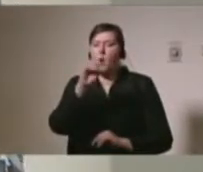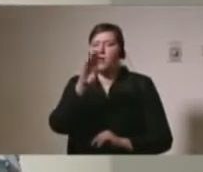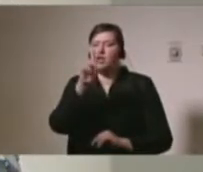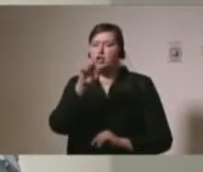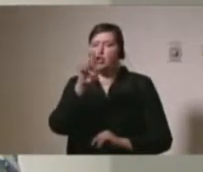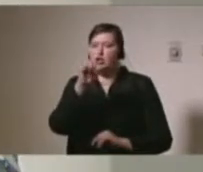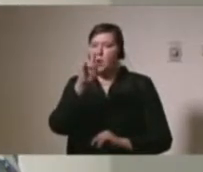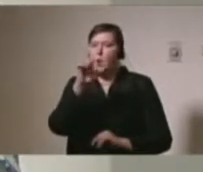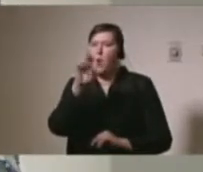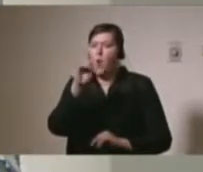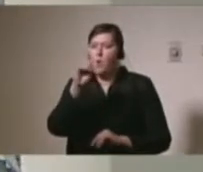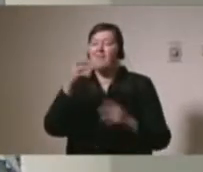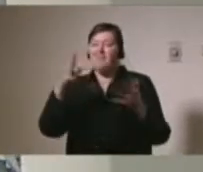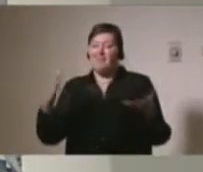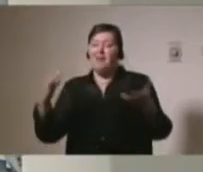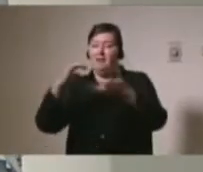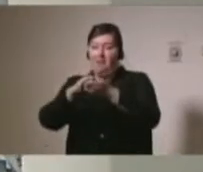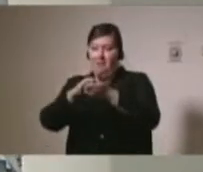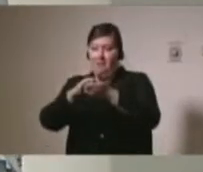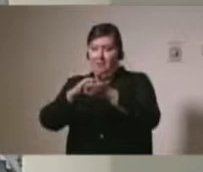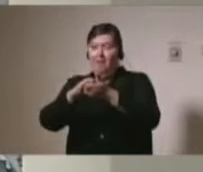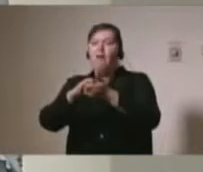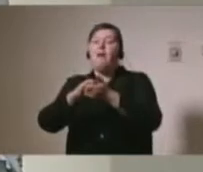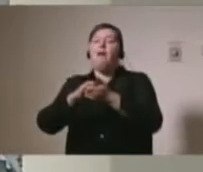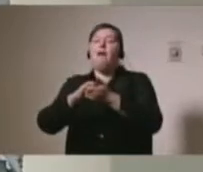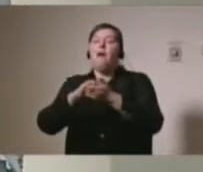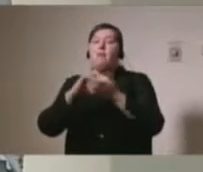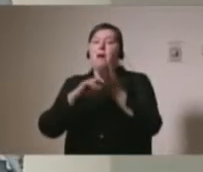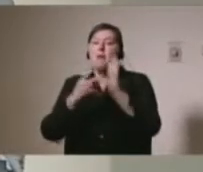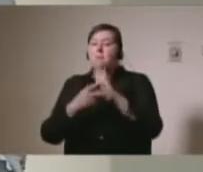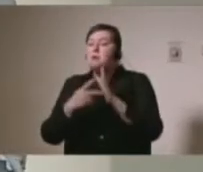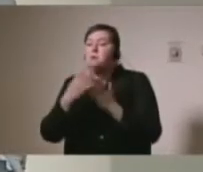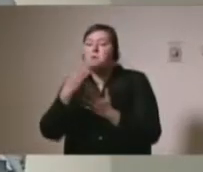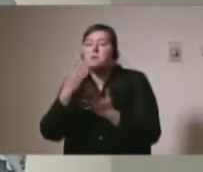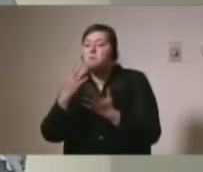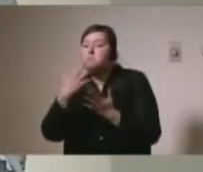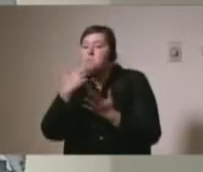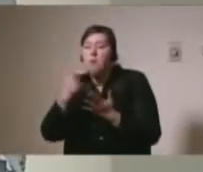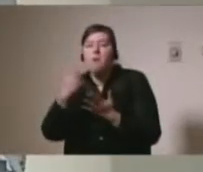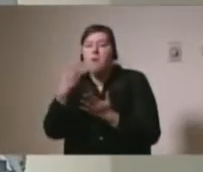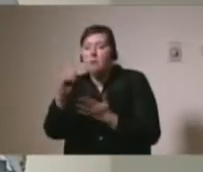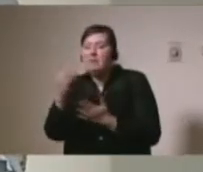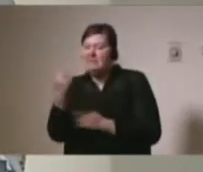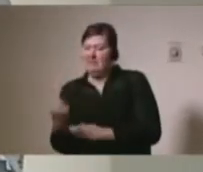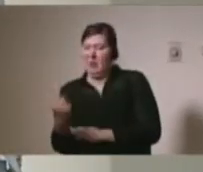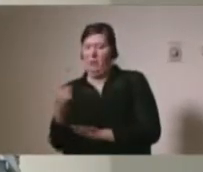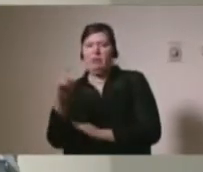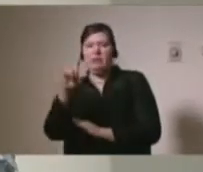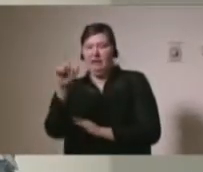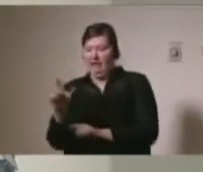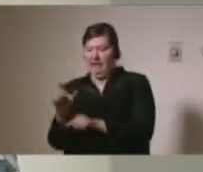to offer financial services to small companies in the south of Italy.